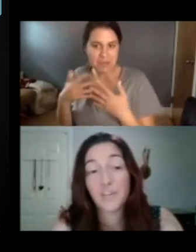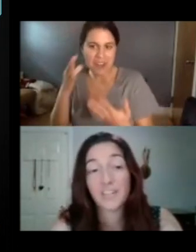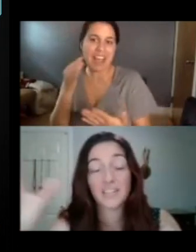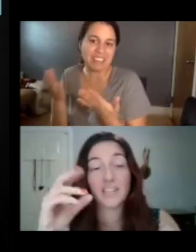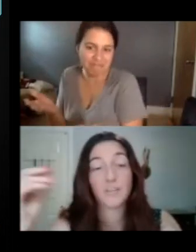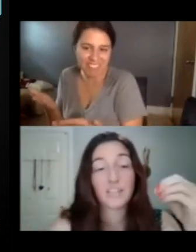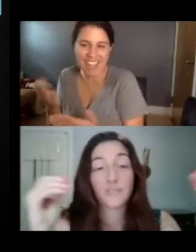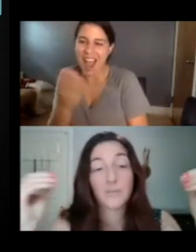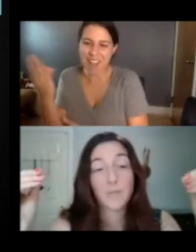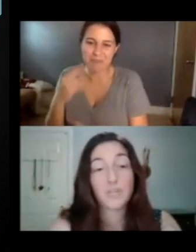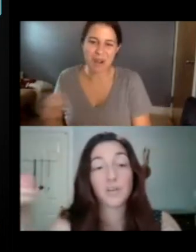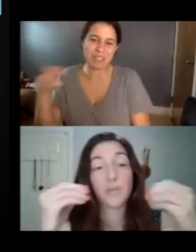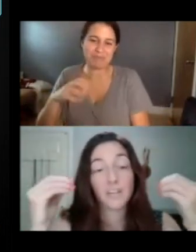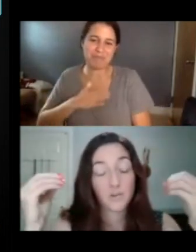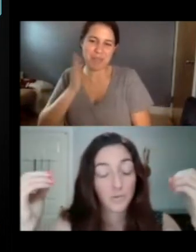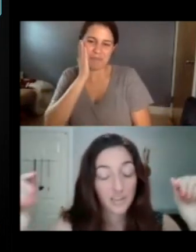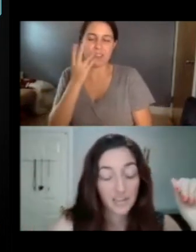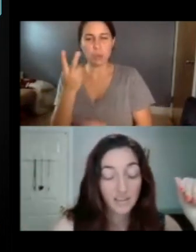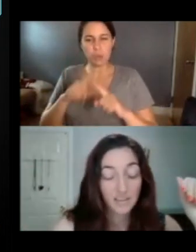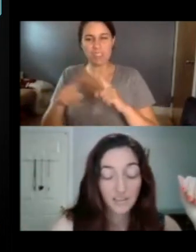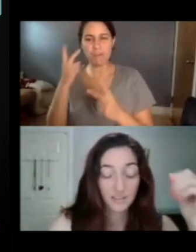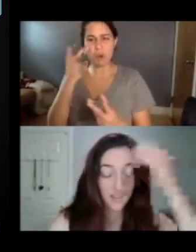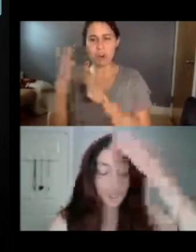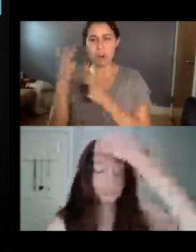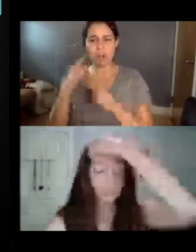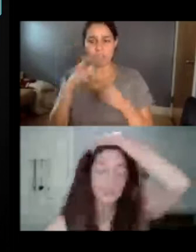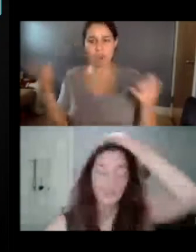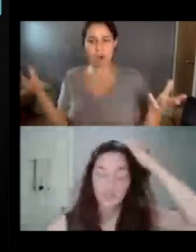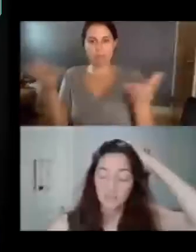my bed every morning. So different memories are being incorporated together.